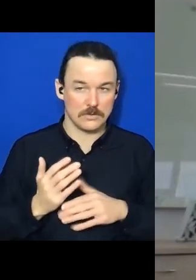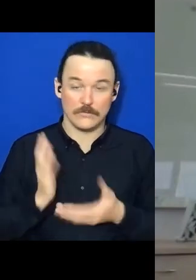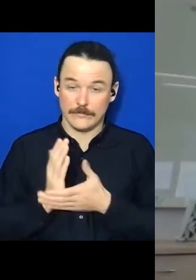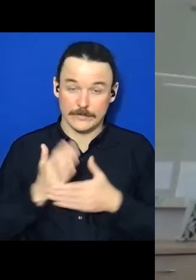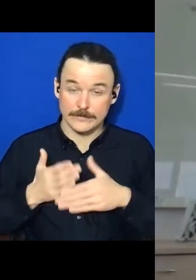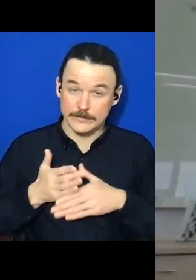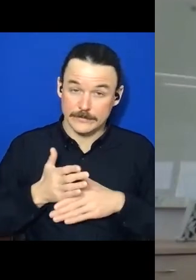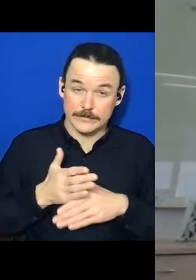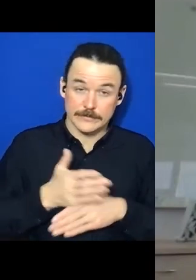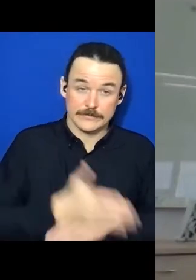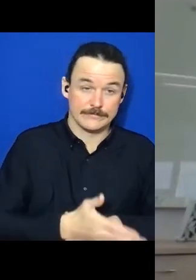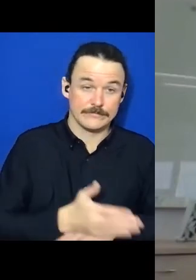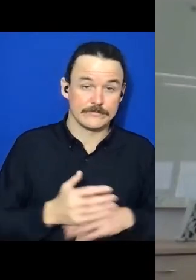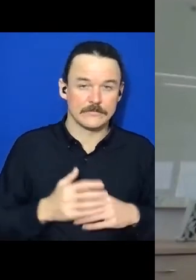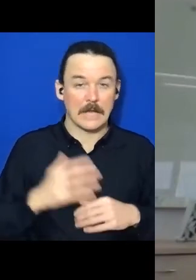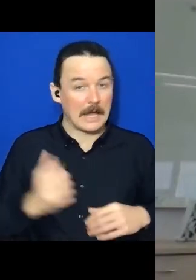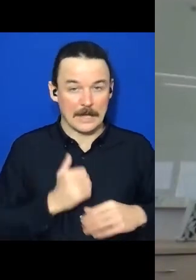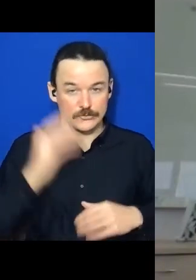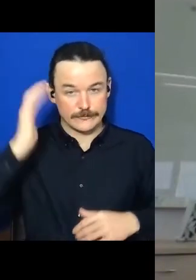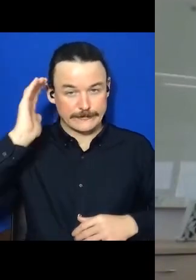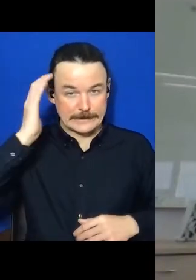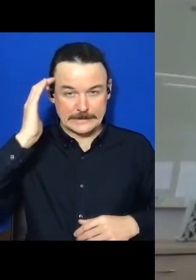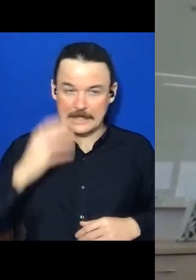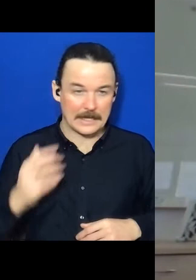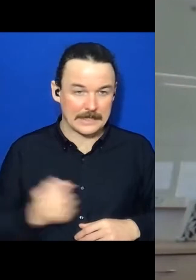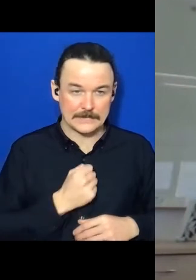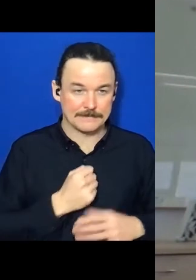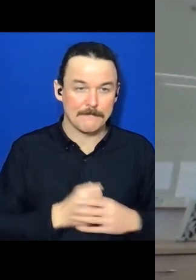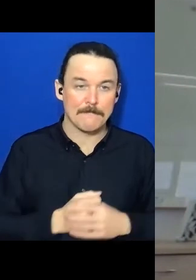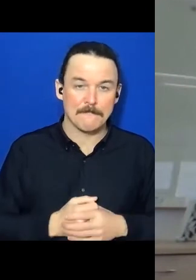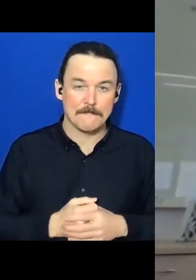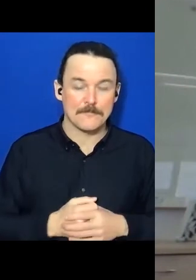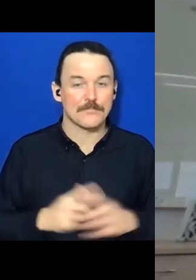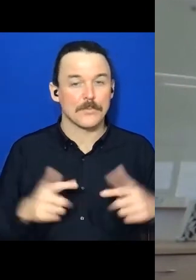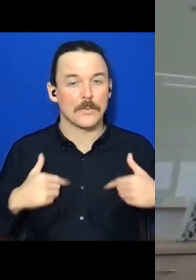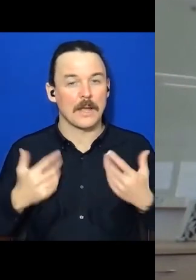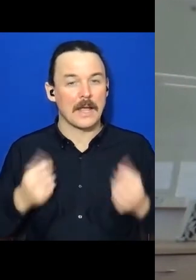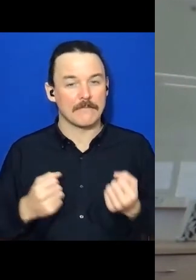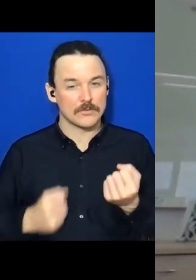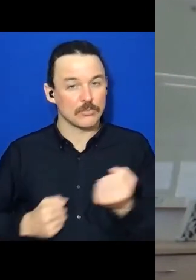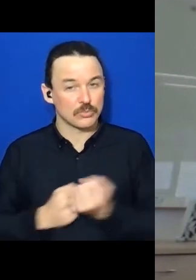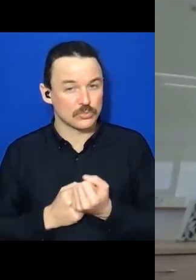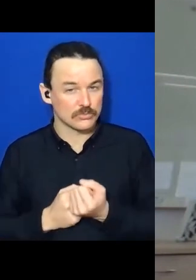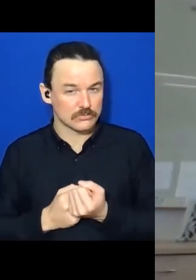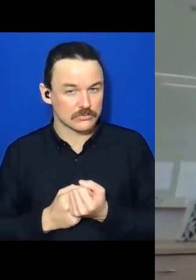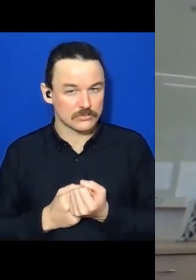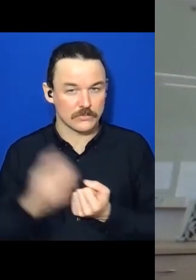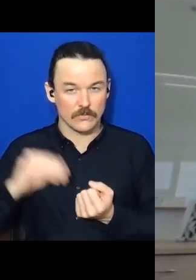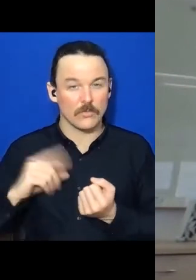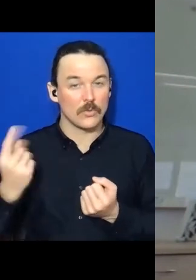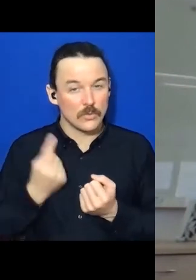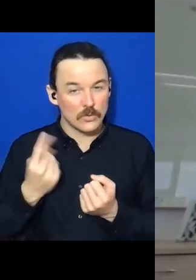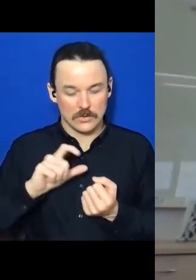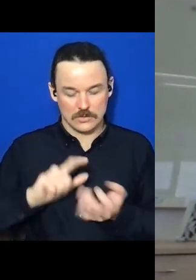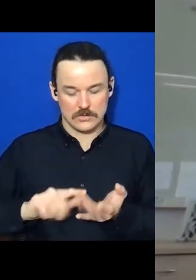We were supported, well and truly supported, by a commissioner of the day back in 1996, who was quite